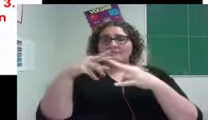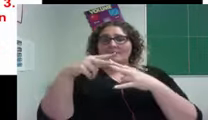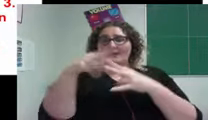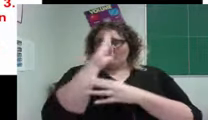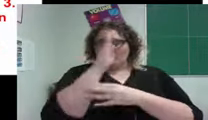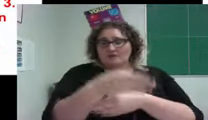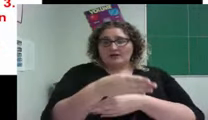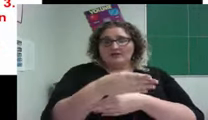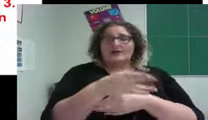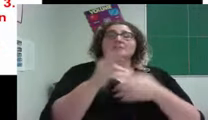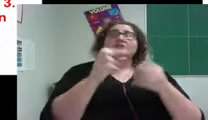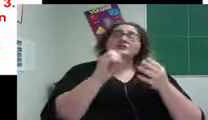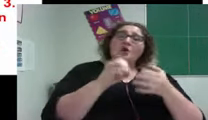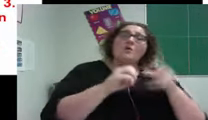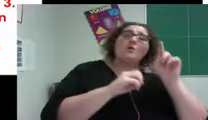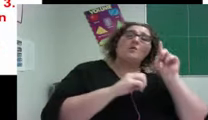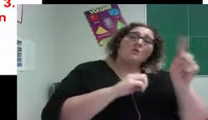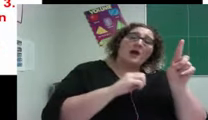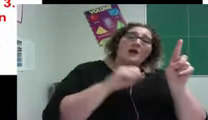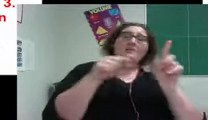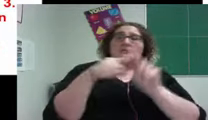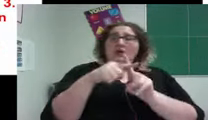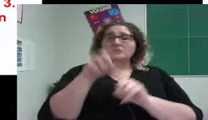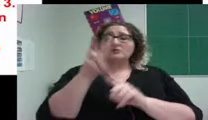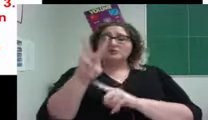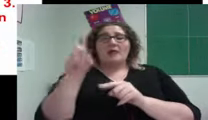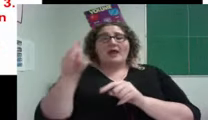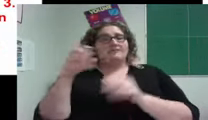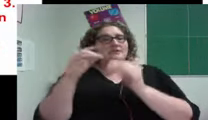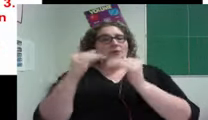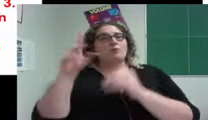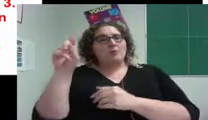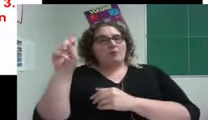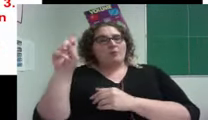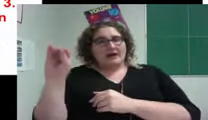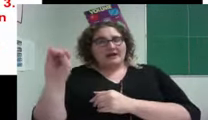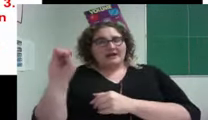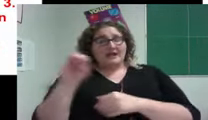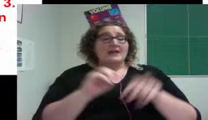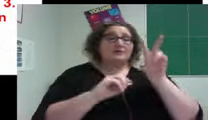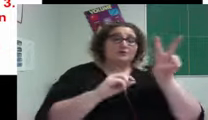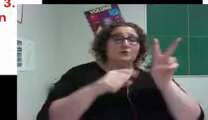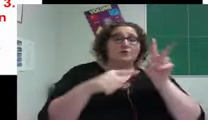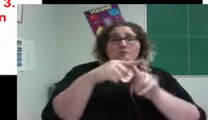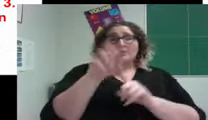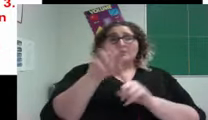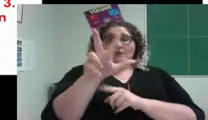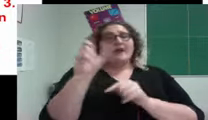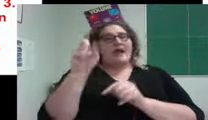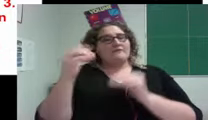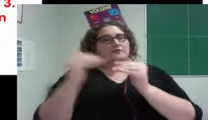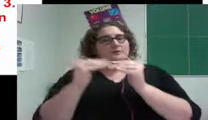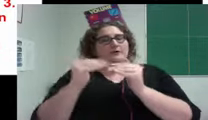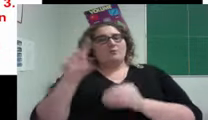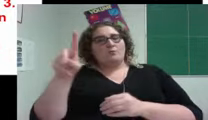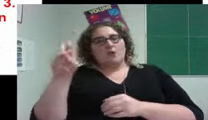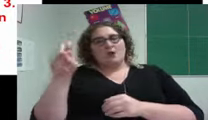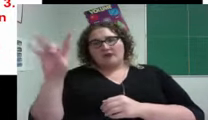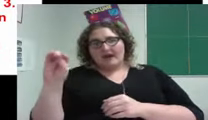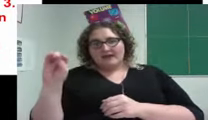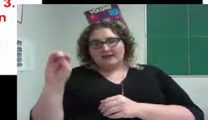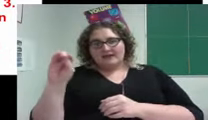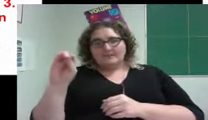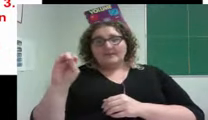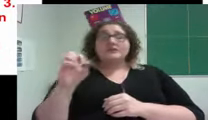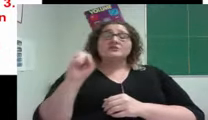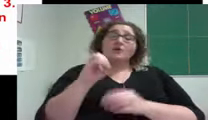angle 3 has to equal 180. By the transitive property, angle 1 plus angle 2 That shouldn't be by transitive. That should be by substitution,